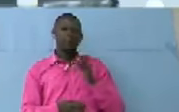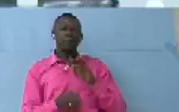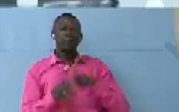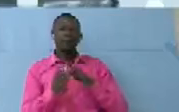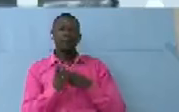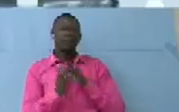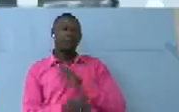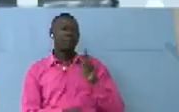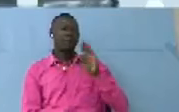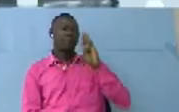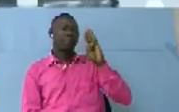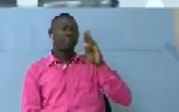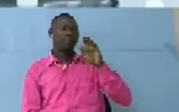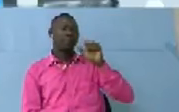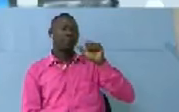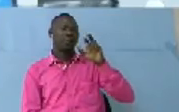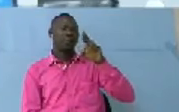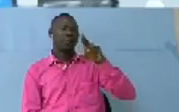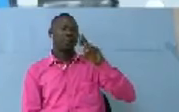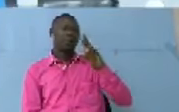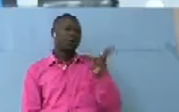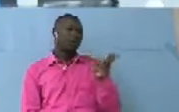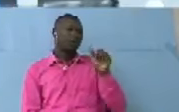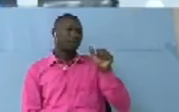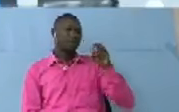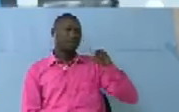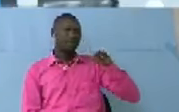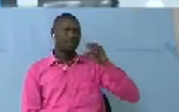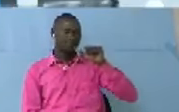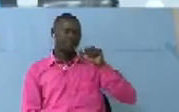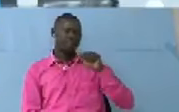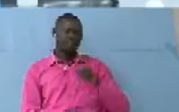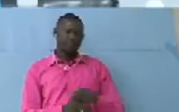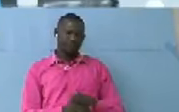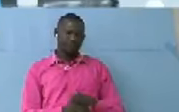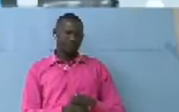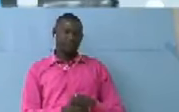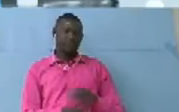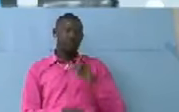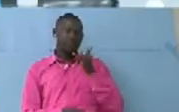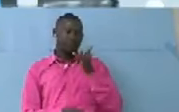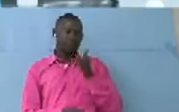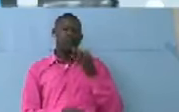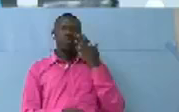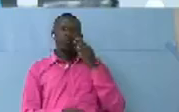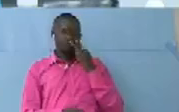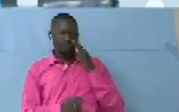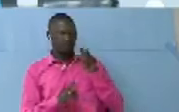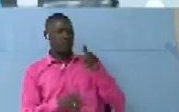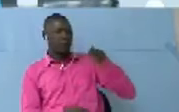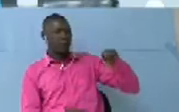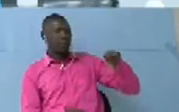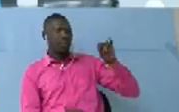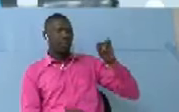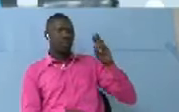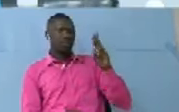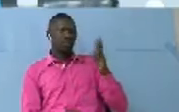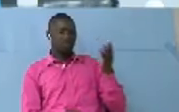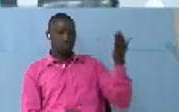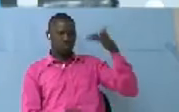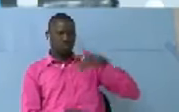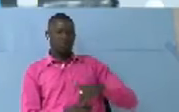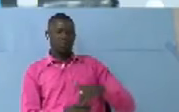So Kabrin na para yekana when we saw the paras coming. So Bana Bamindulu, the one